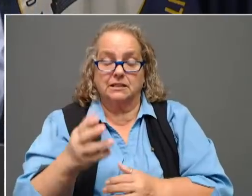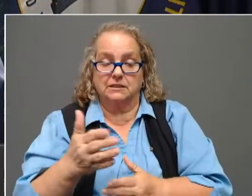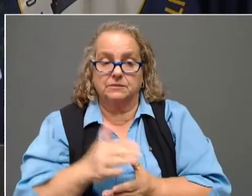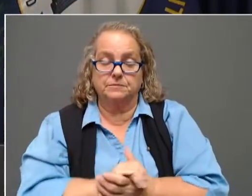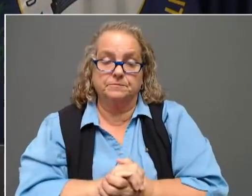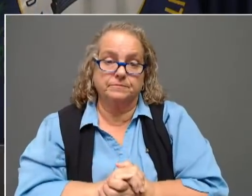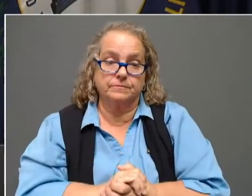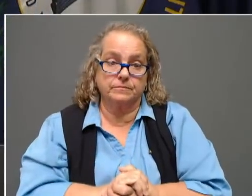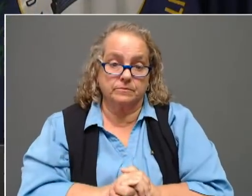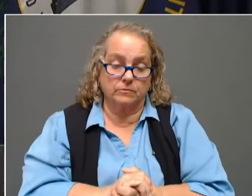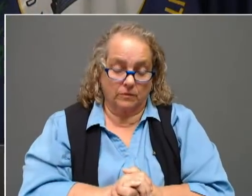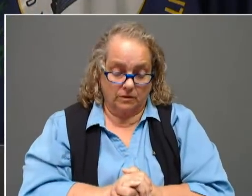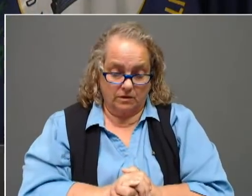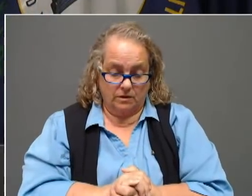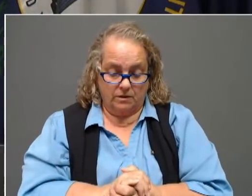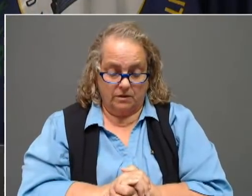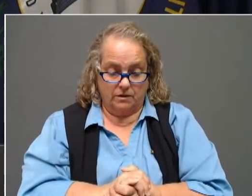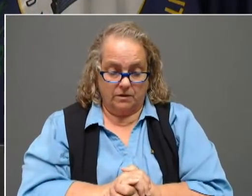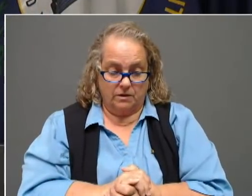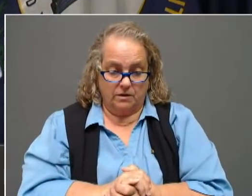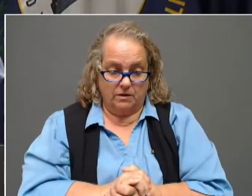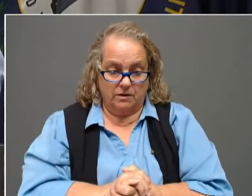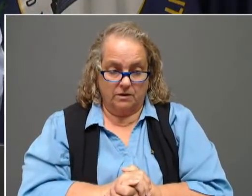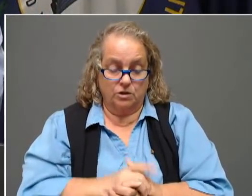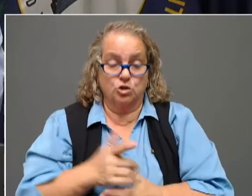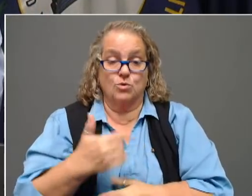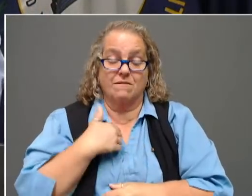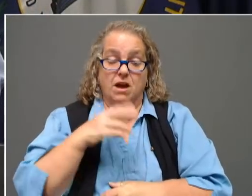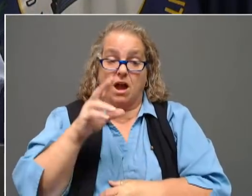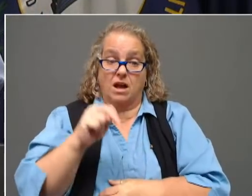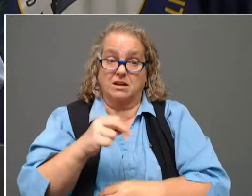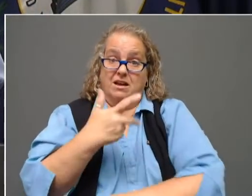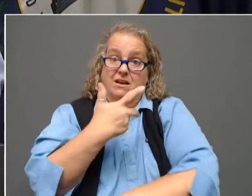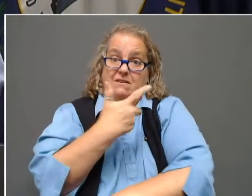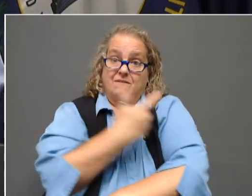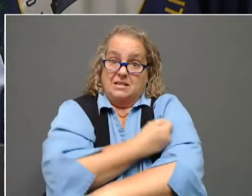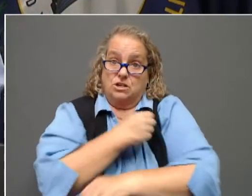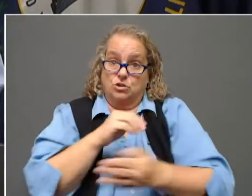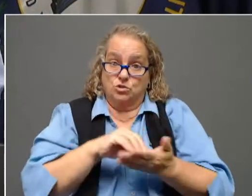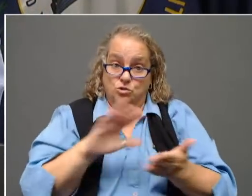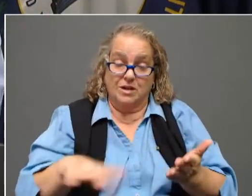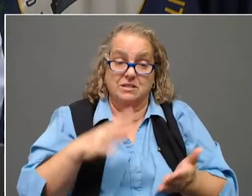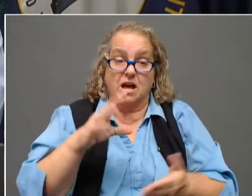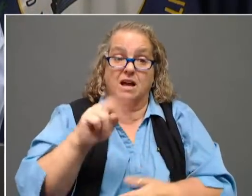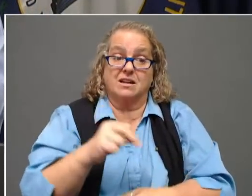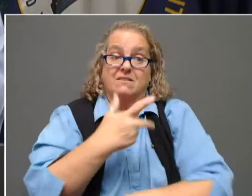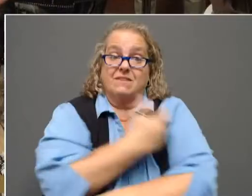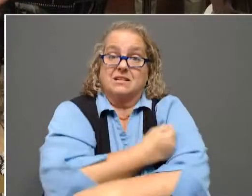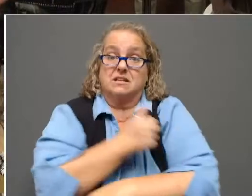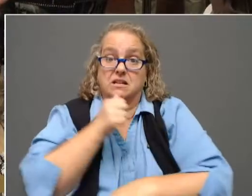You have the unvaccinated students and the vaccinated adults as part of your recommendations, but how do you